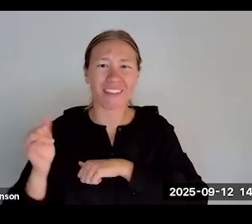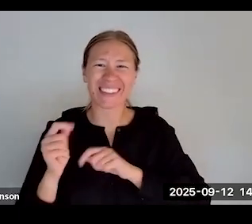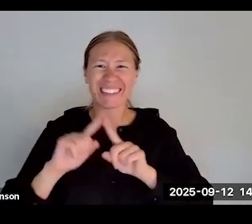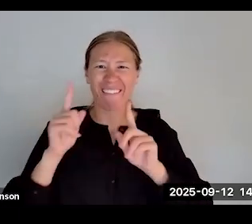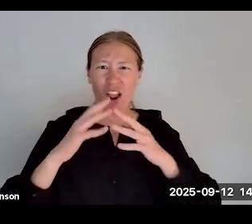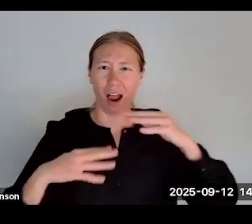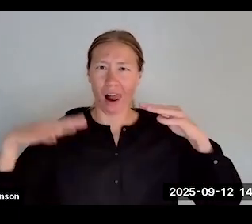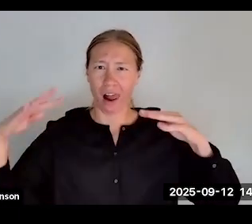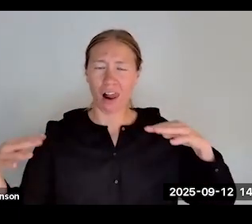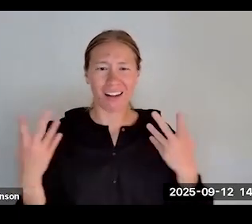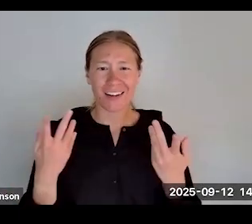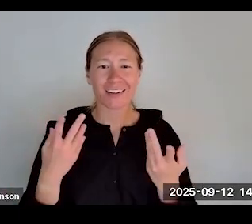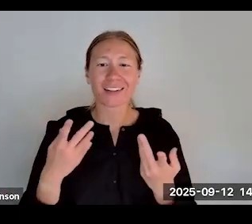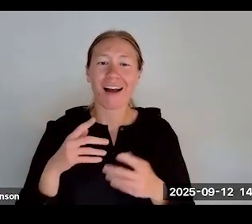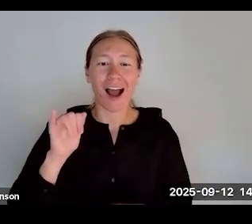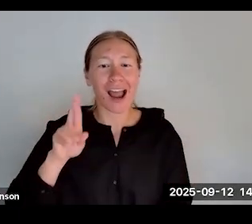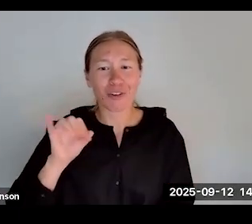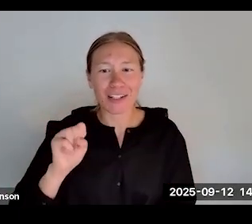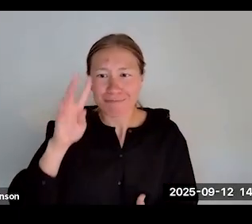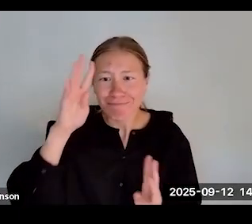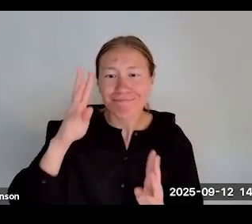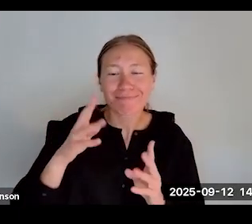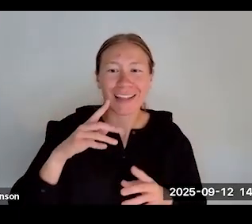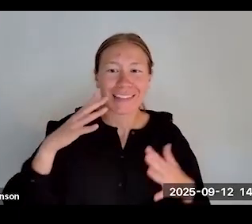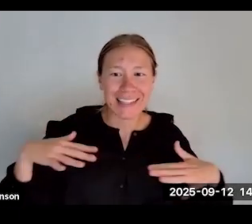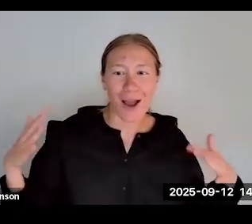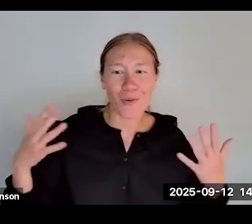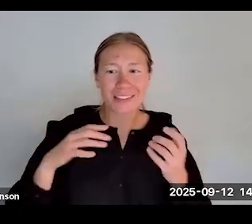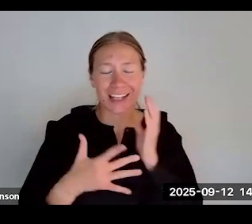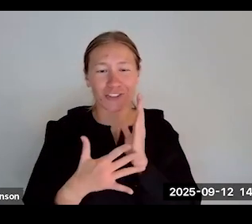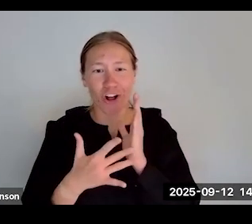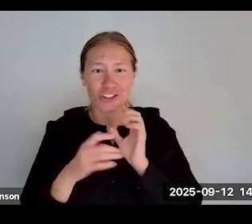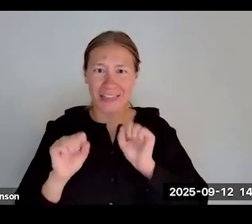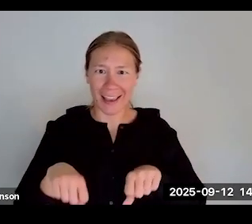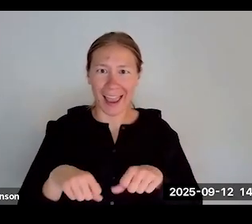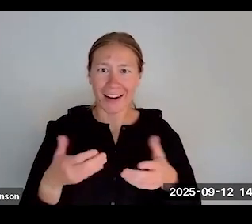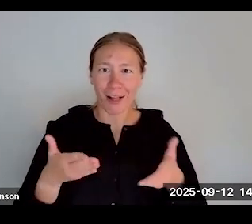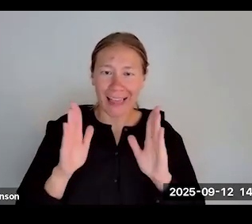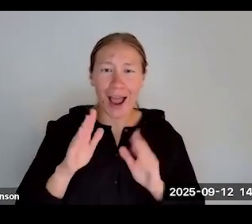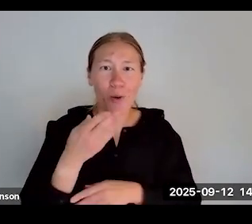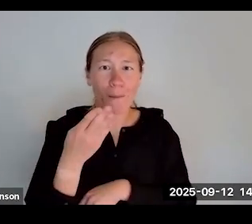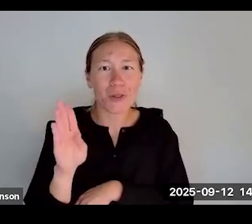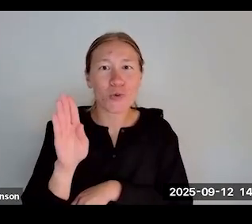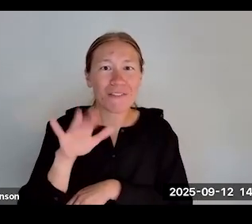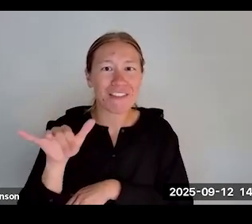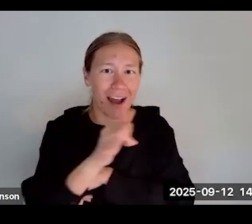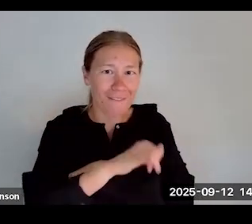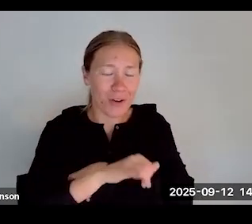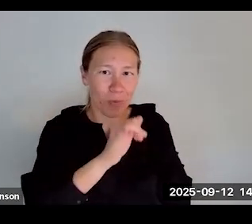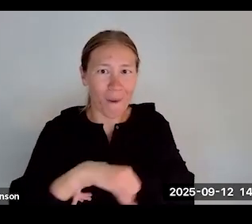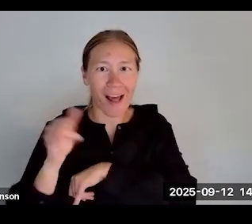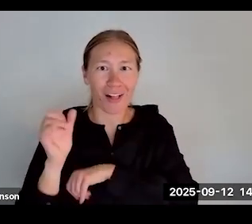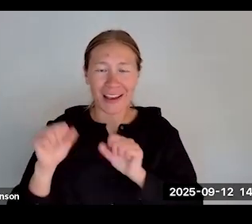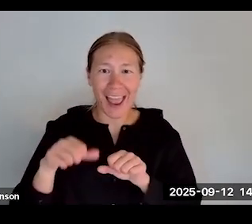hear. The book has themes of belonging and communication. When I read this book, I just thought,